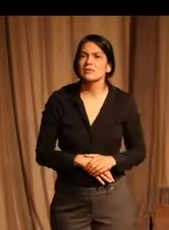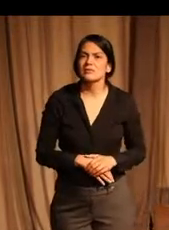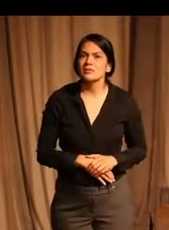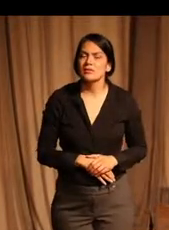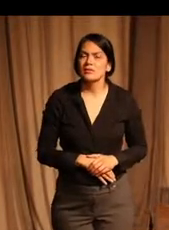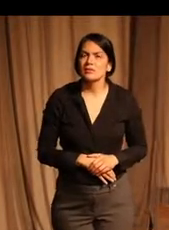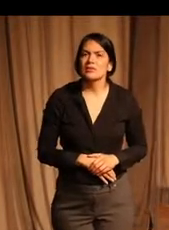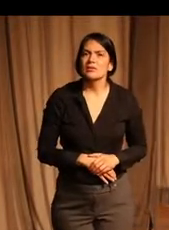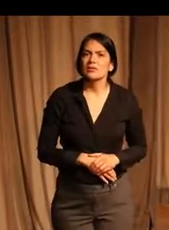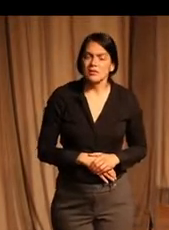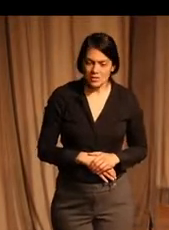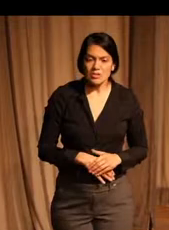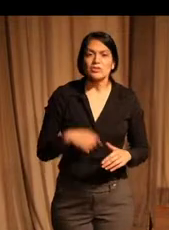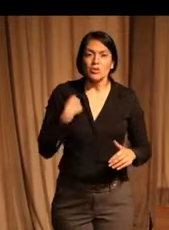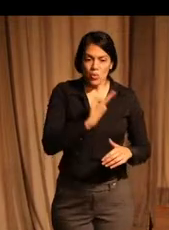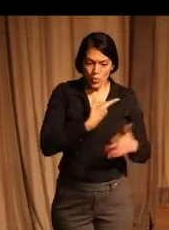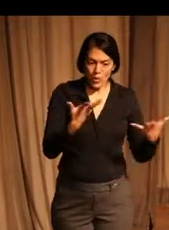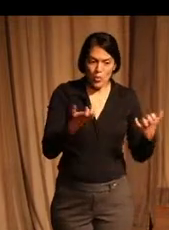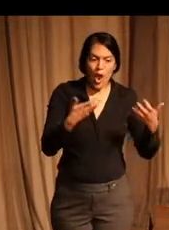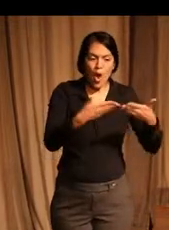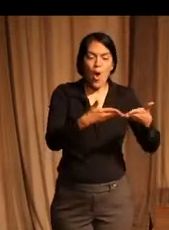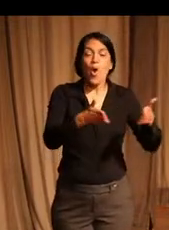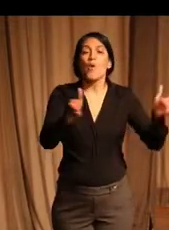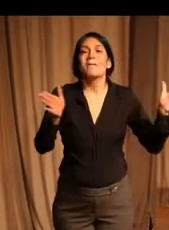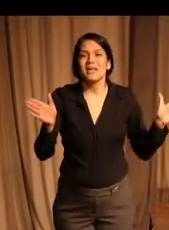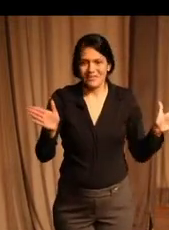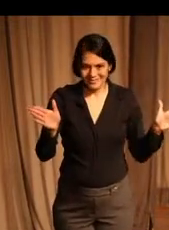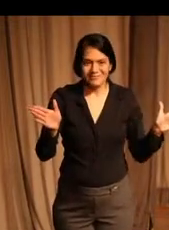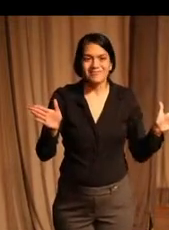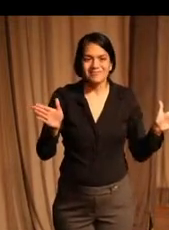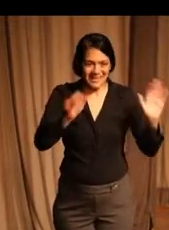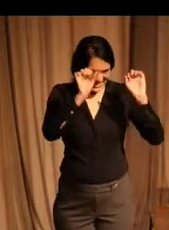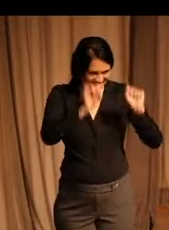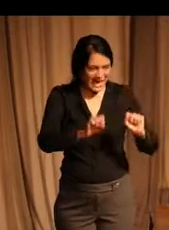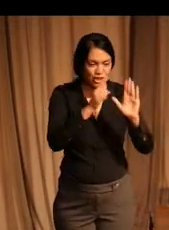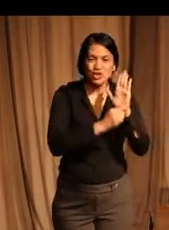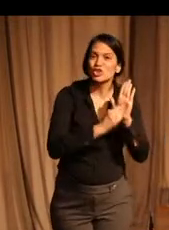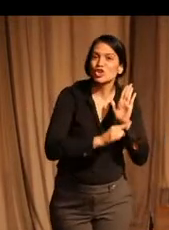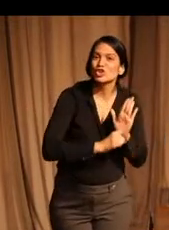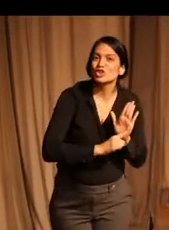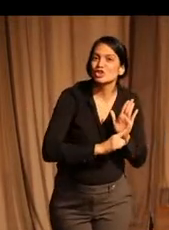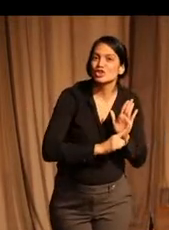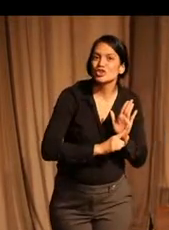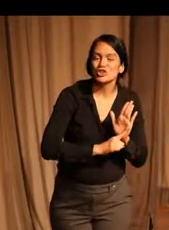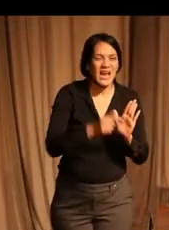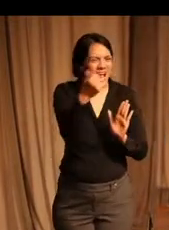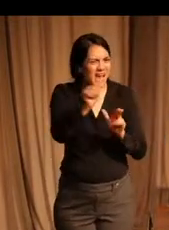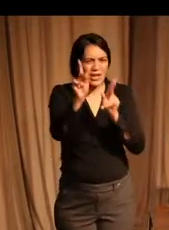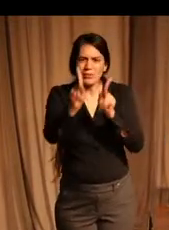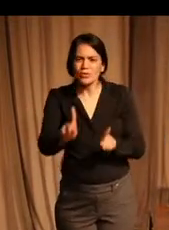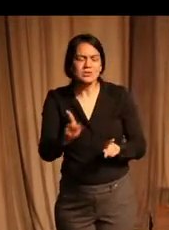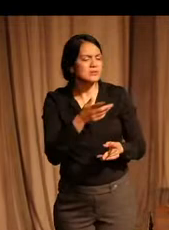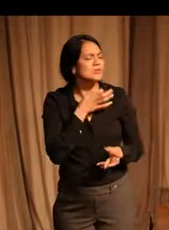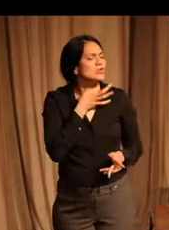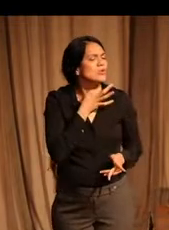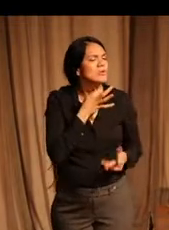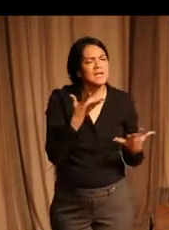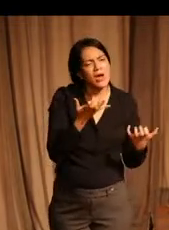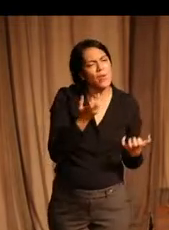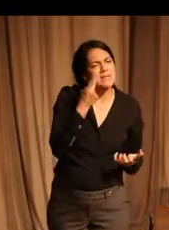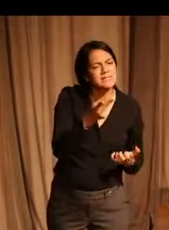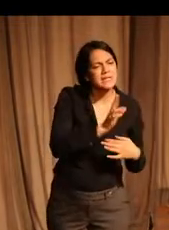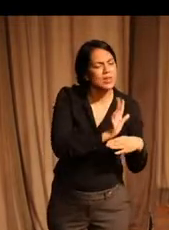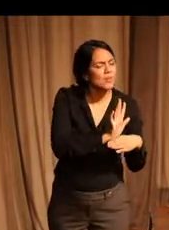but open to the public, to any researcher or to any person who just would like to see the movies